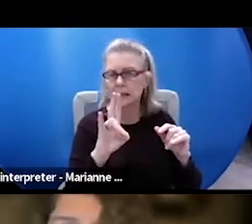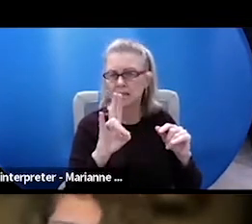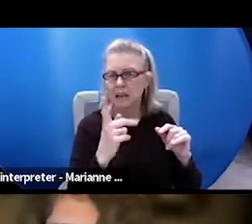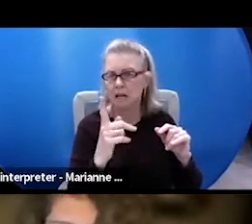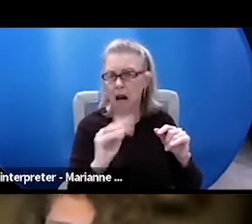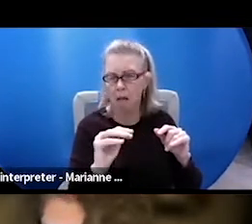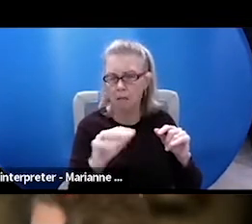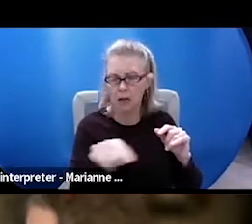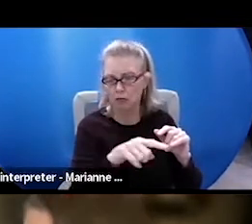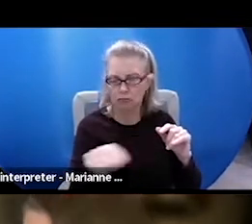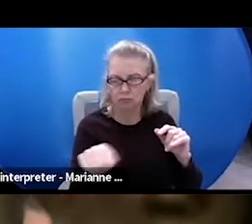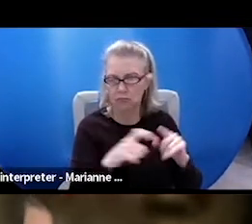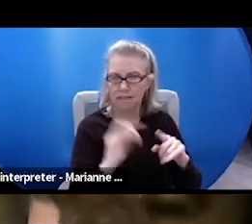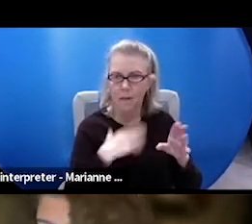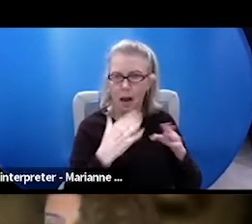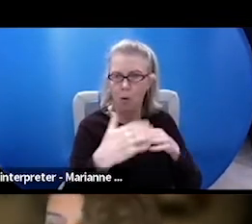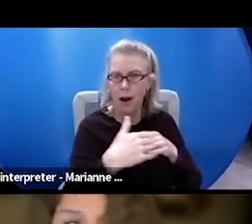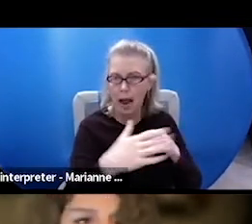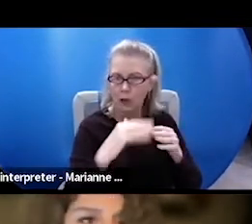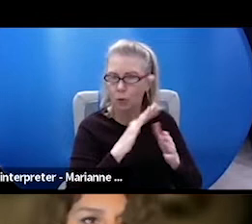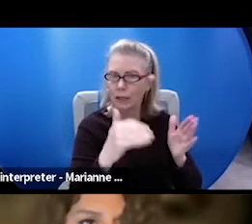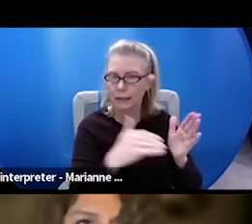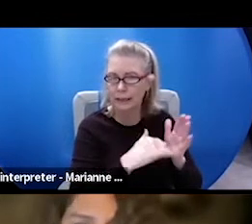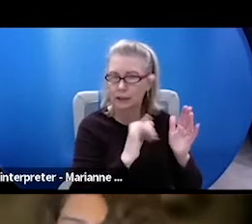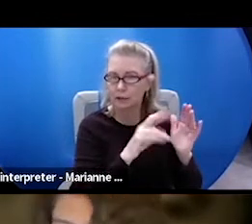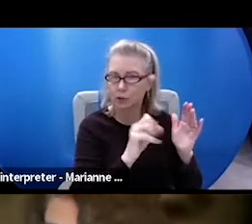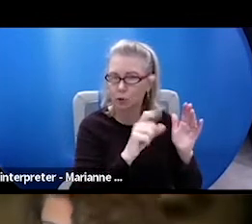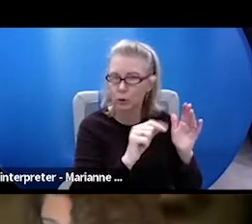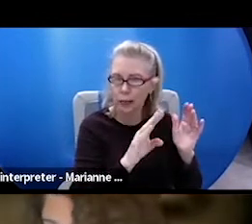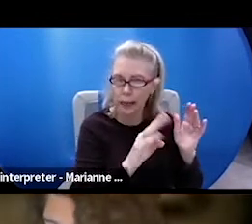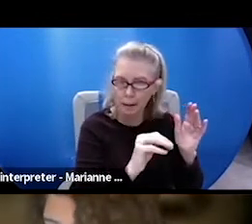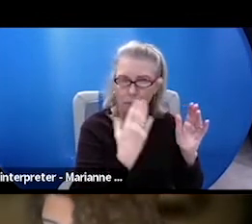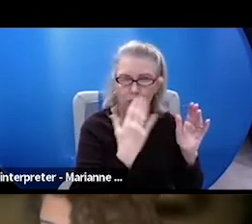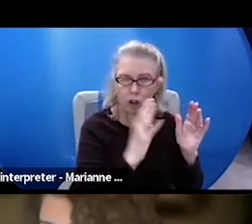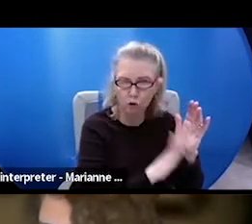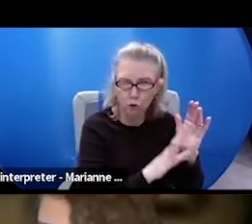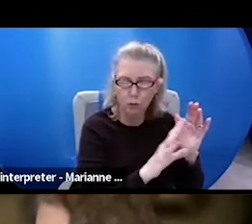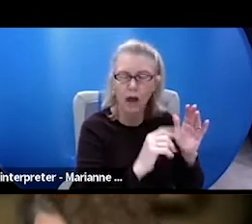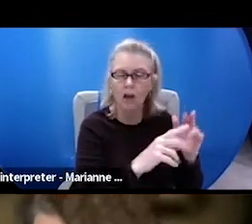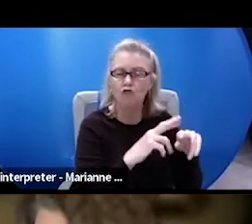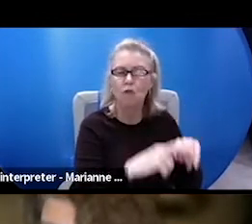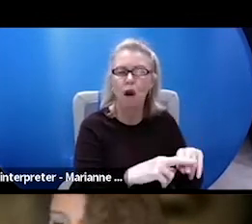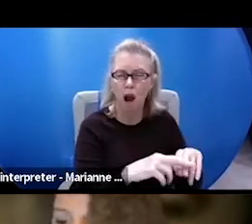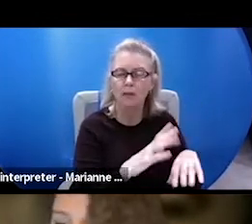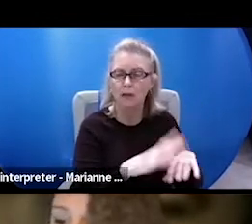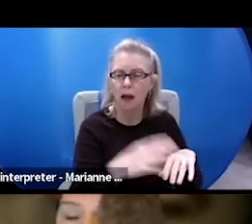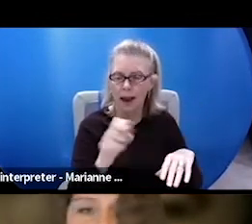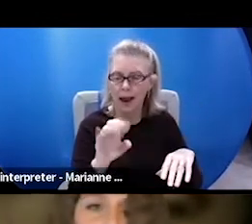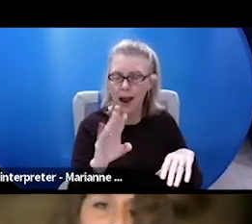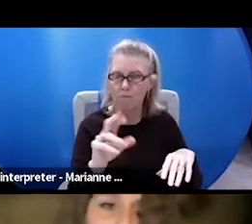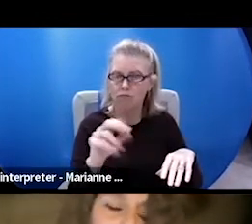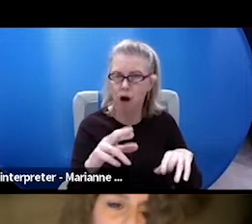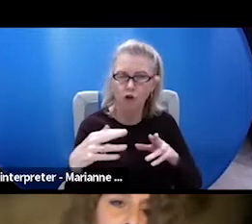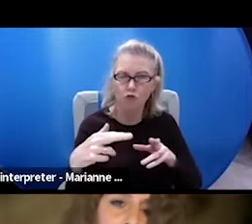our gate to the center of Jerusalem. And as I said before, it lies on the historic Jerusalem-Hebron road. And it's